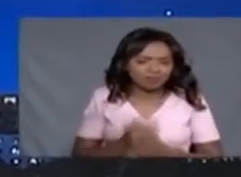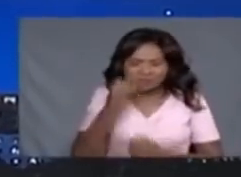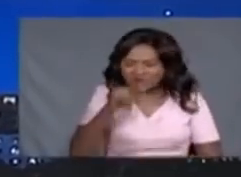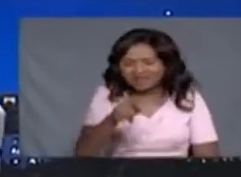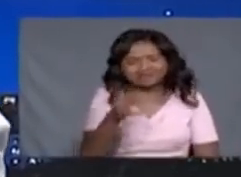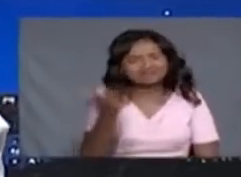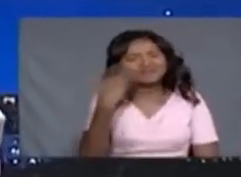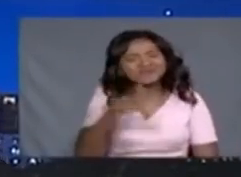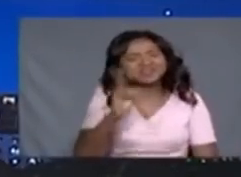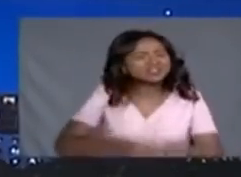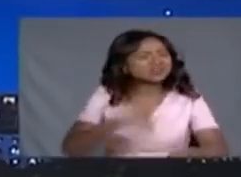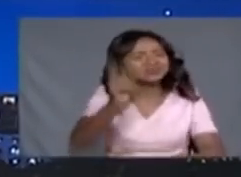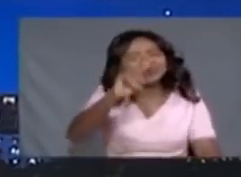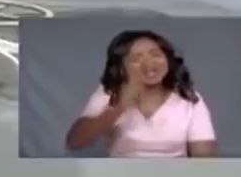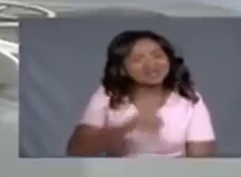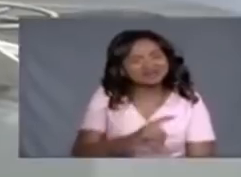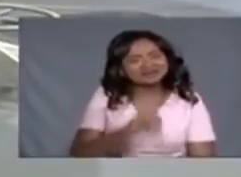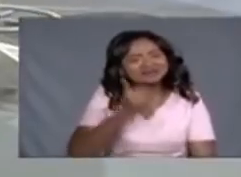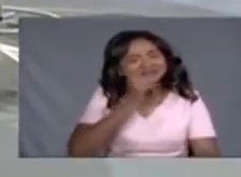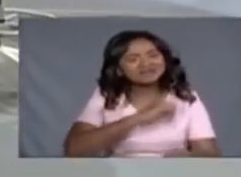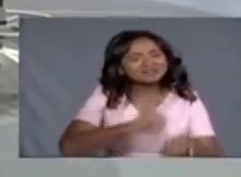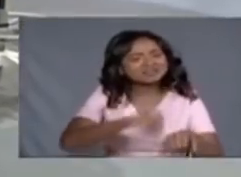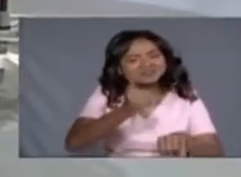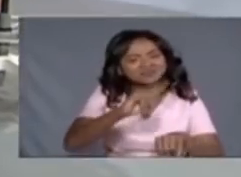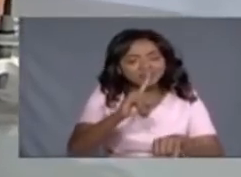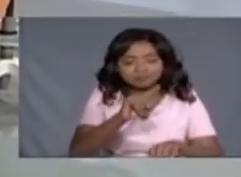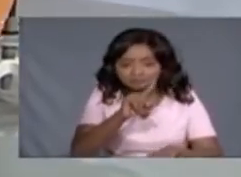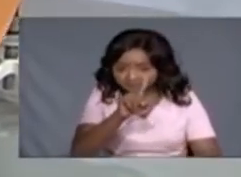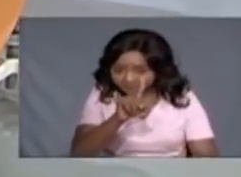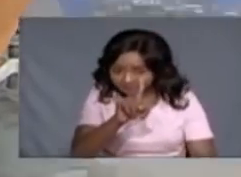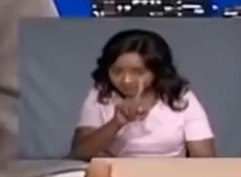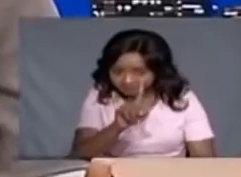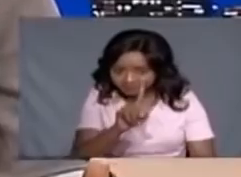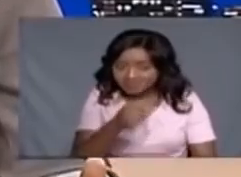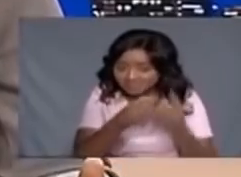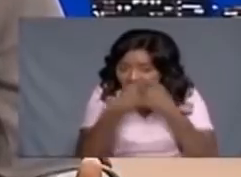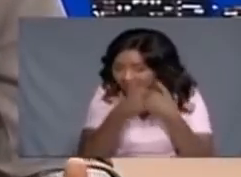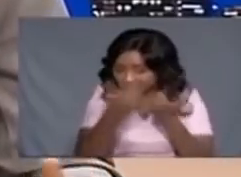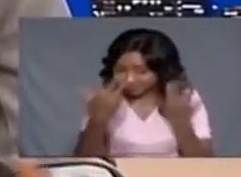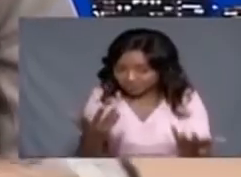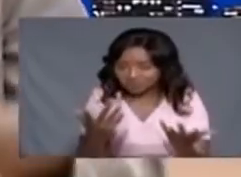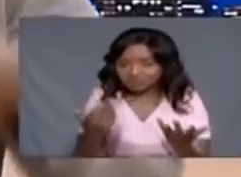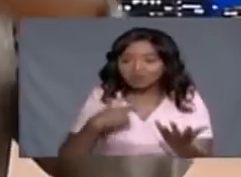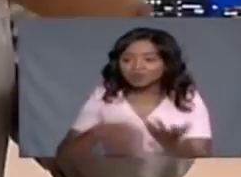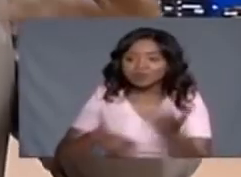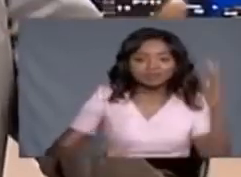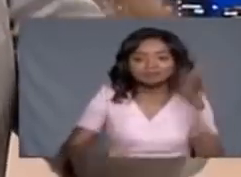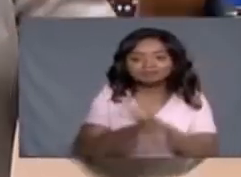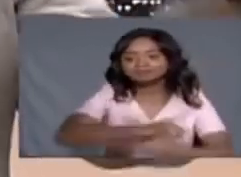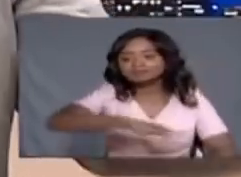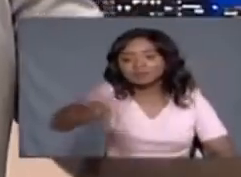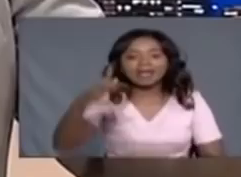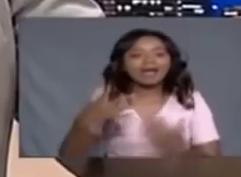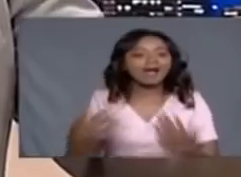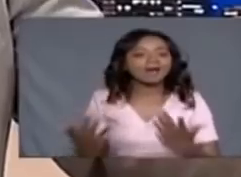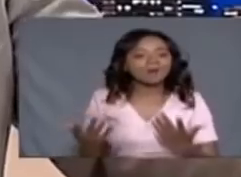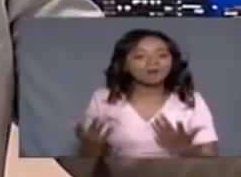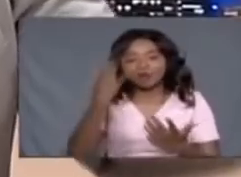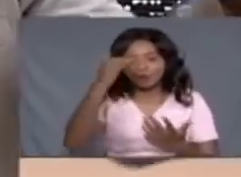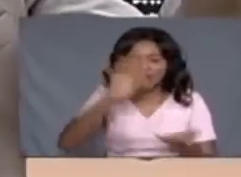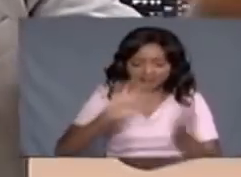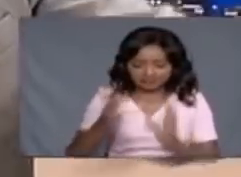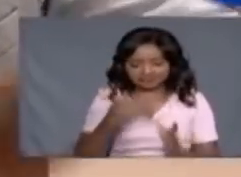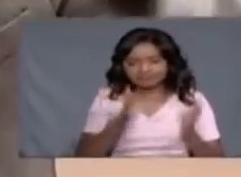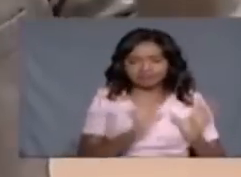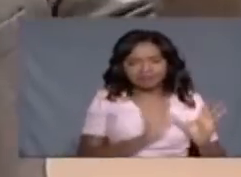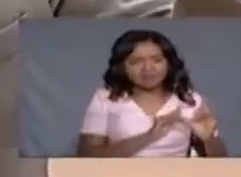disappear, if at all? Okay, one of the challenge is chasing them away. Yeah. So every time they land at a certain